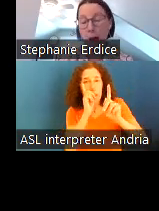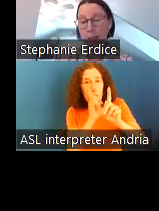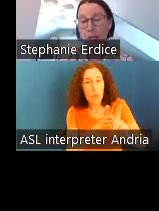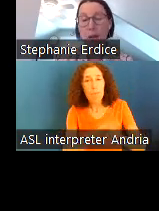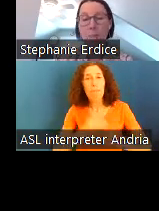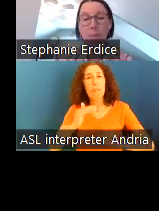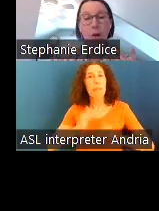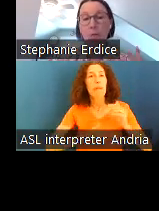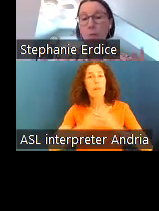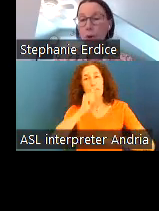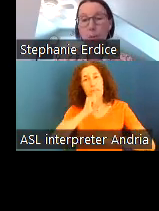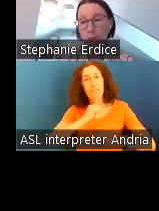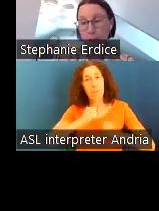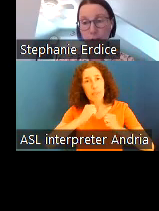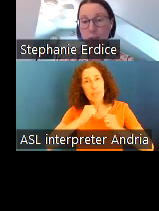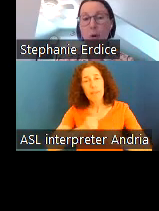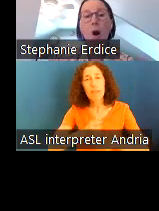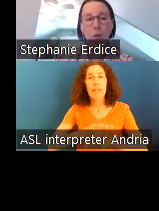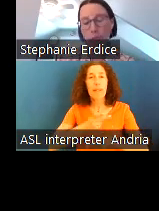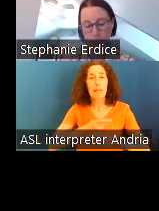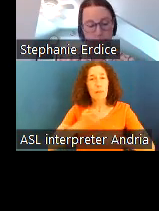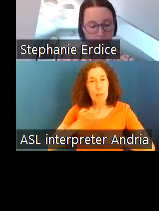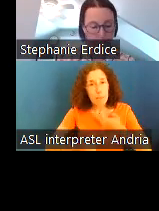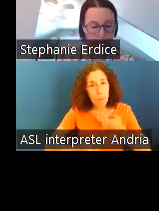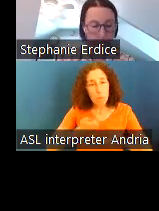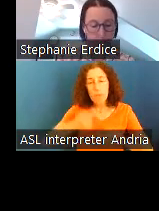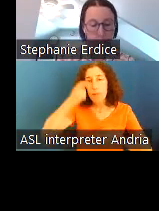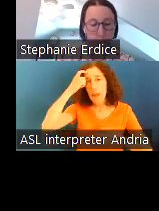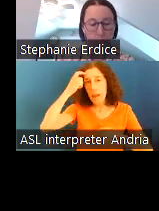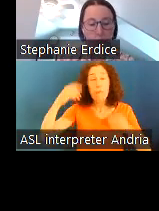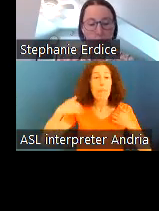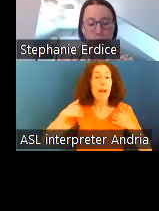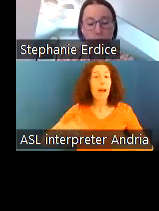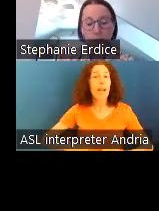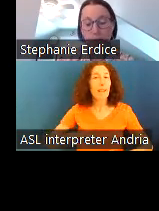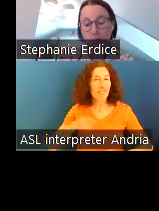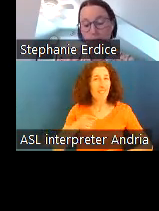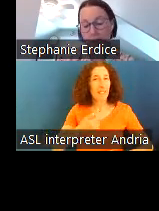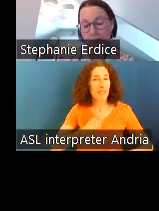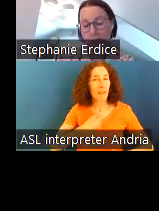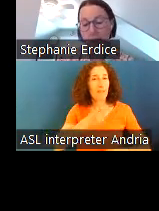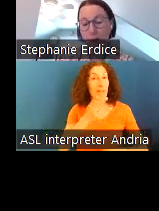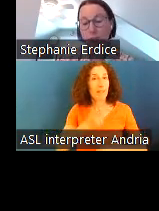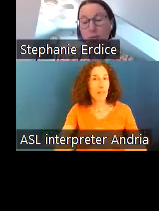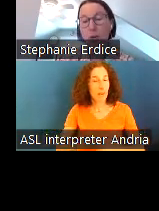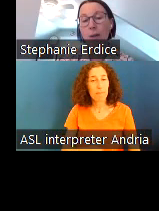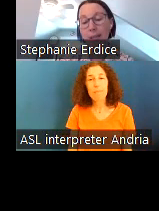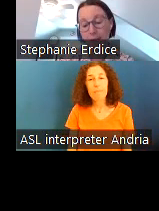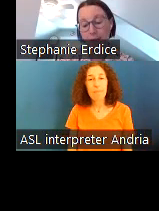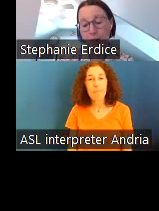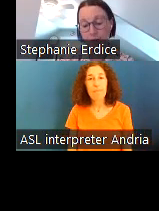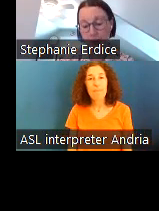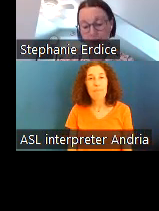our minds, our work professionalism, all of those things. So self-soothing techniques can also